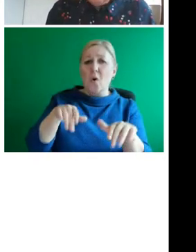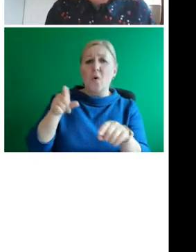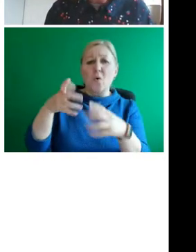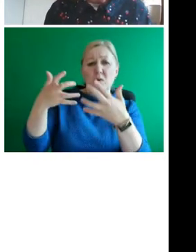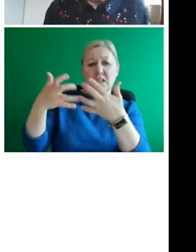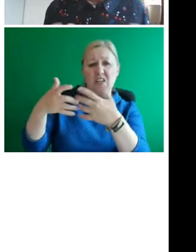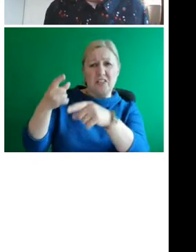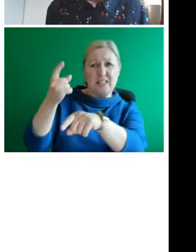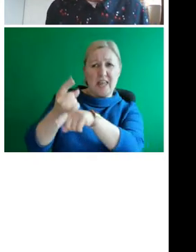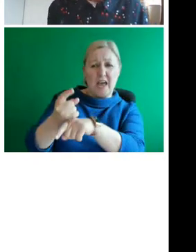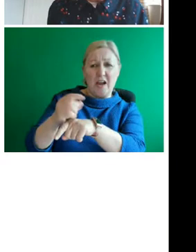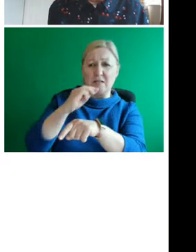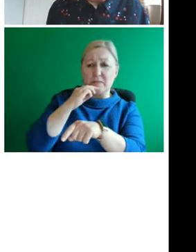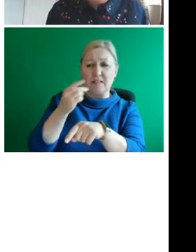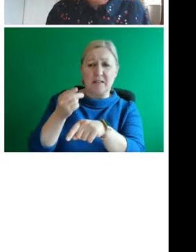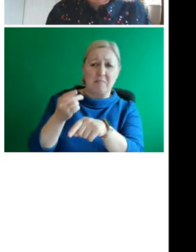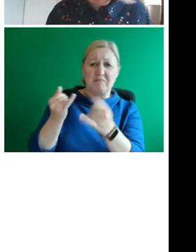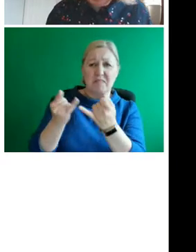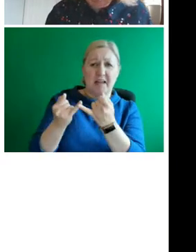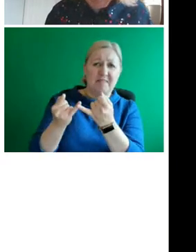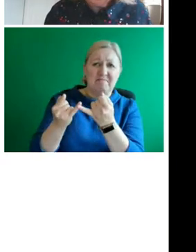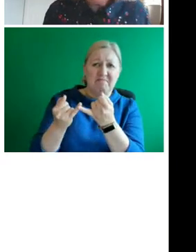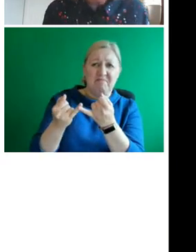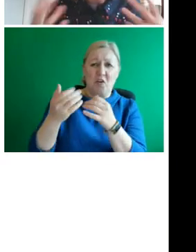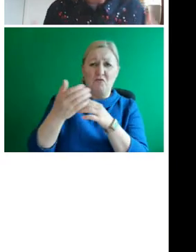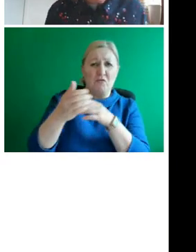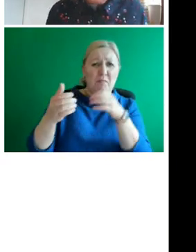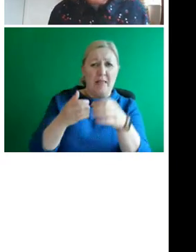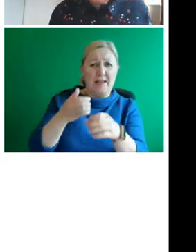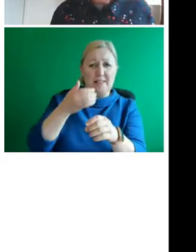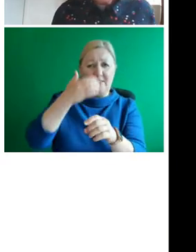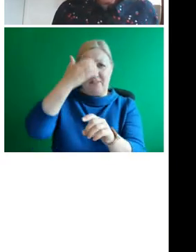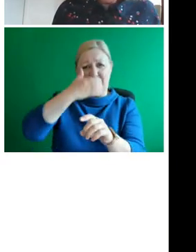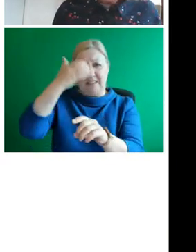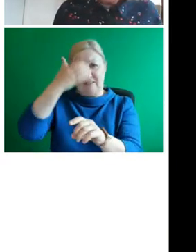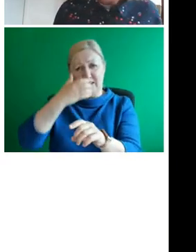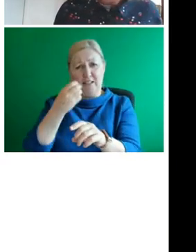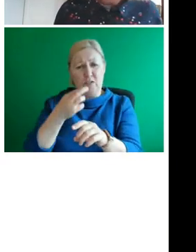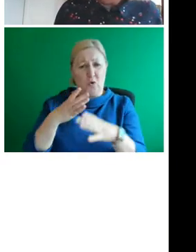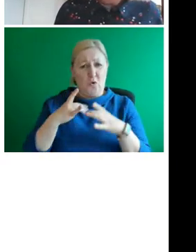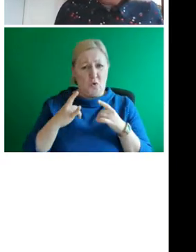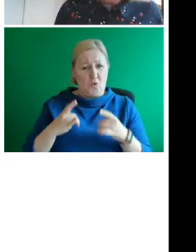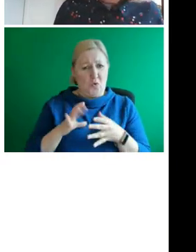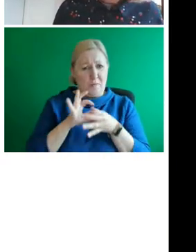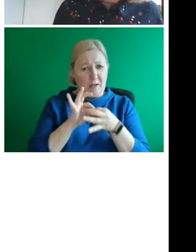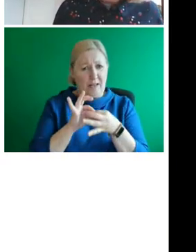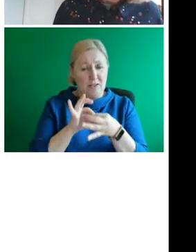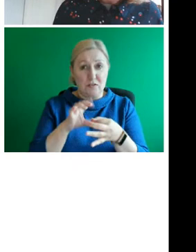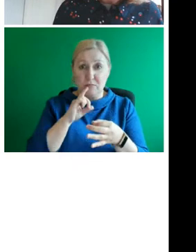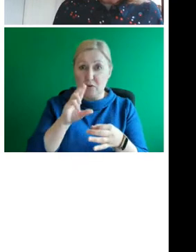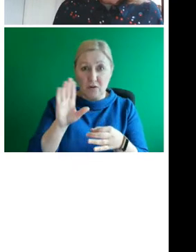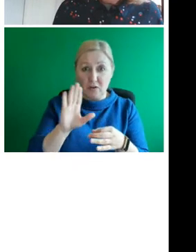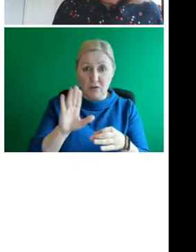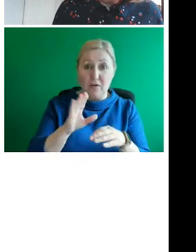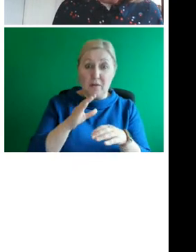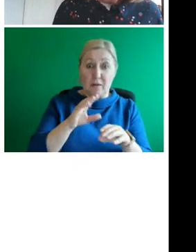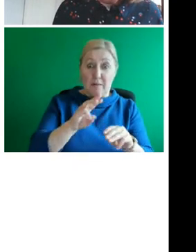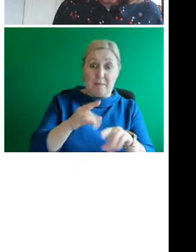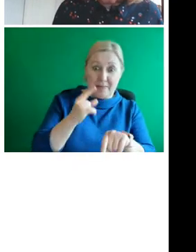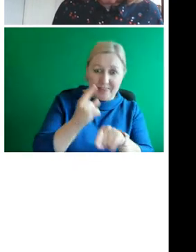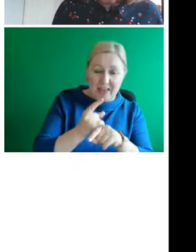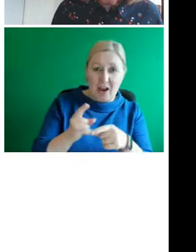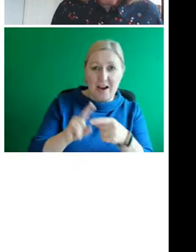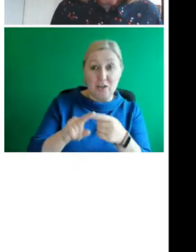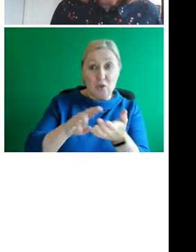human interface. The human interface was important there, and it kind of enhanced what was going on. I want